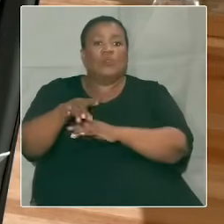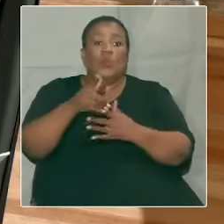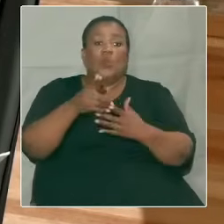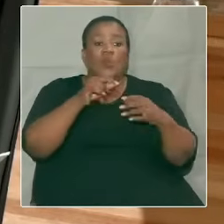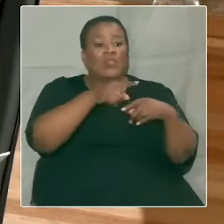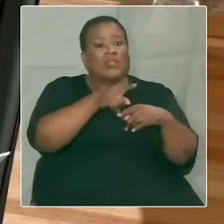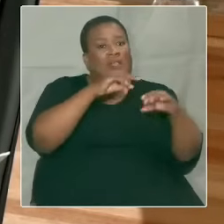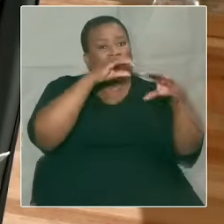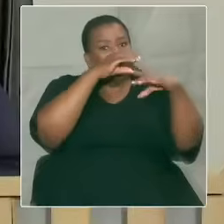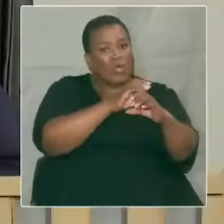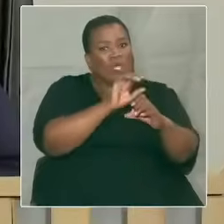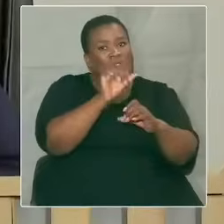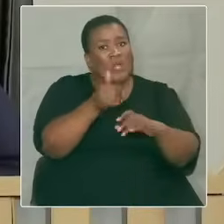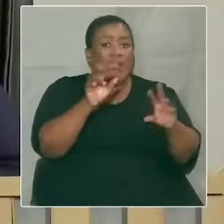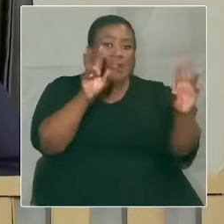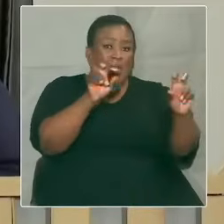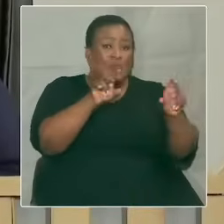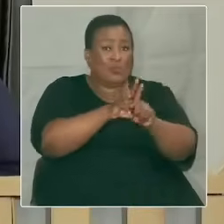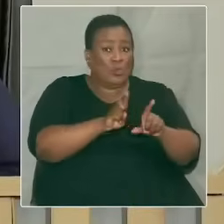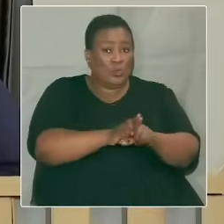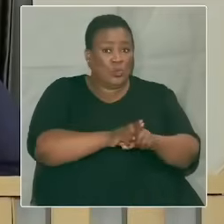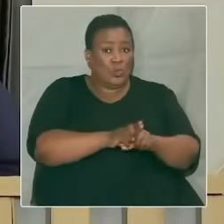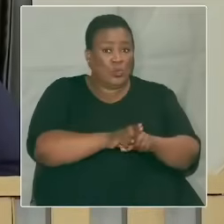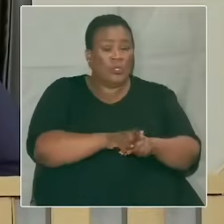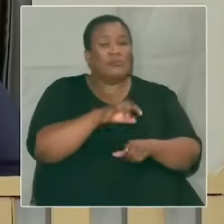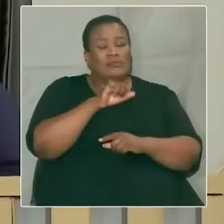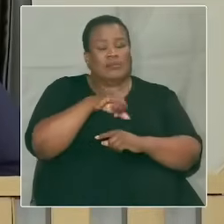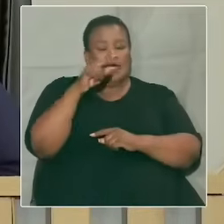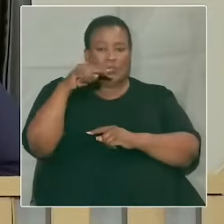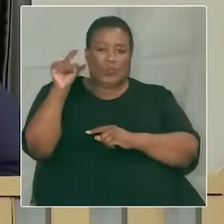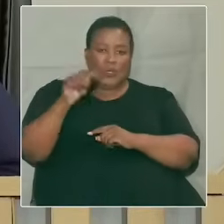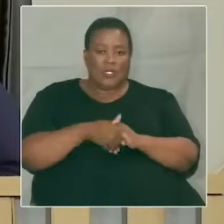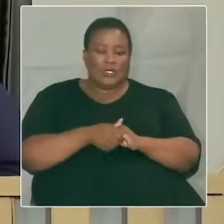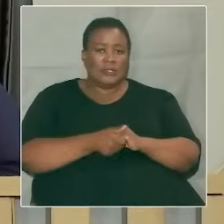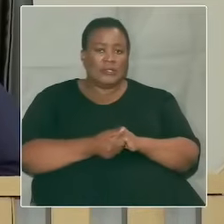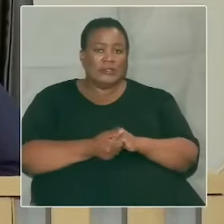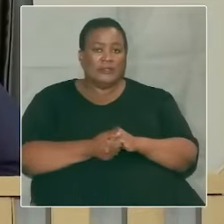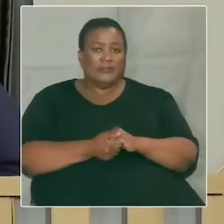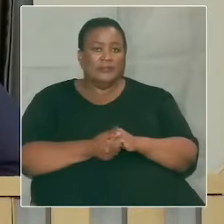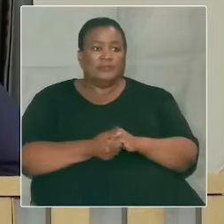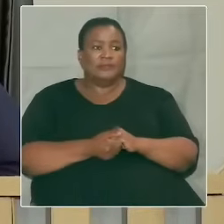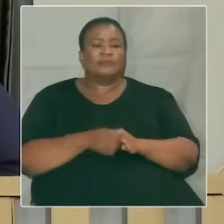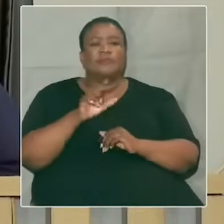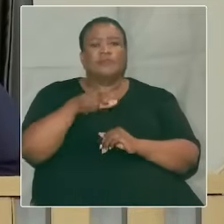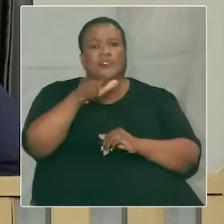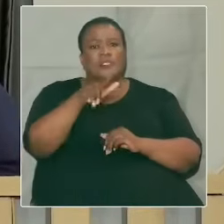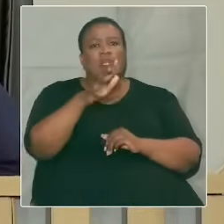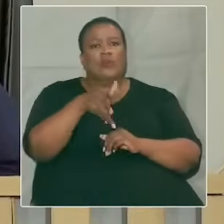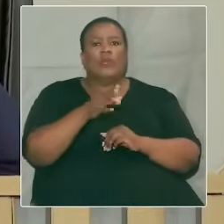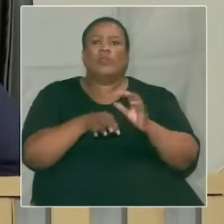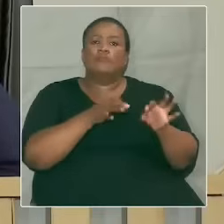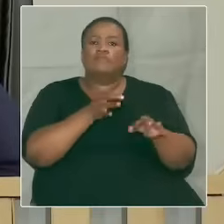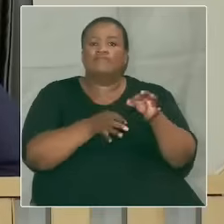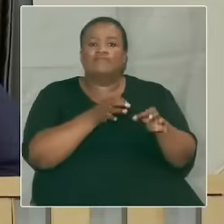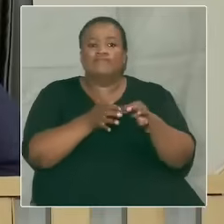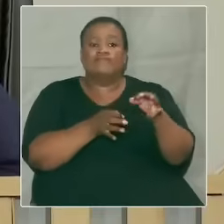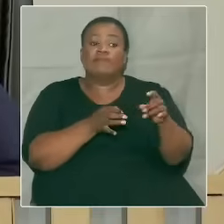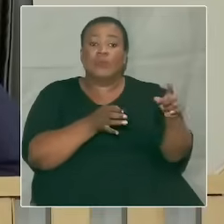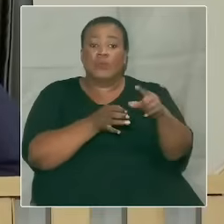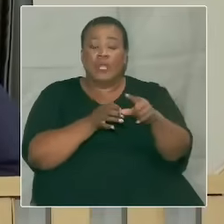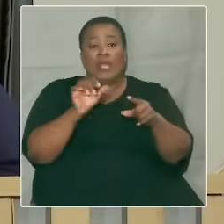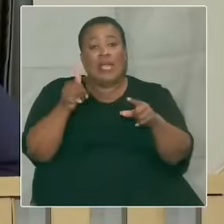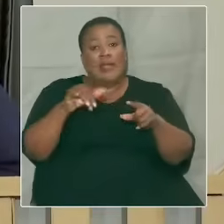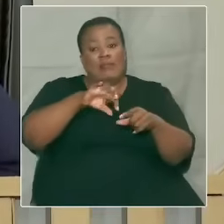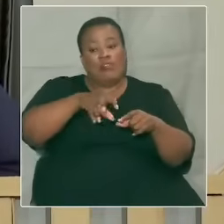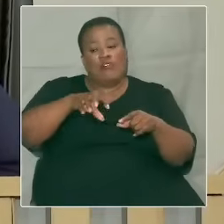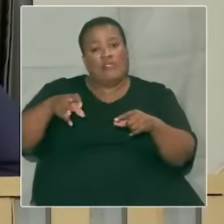well. Correct? Yeah, it's correct. Later, we'll clarify that they were involved in other